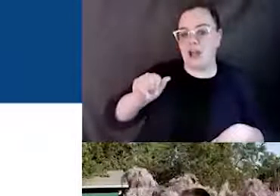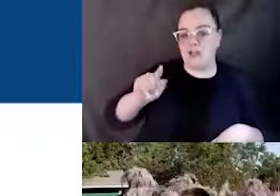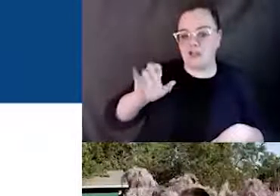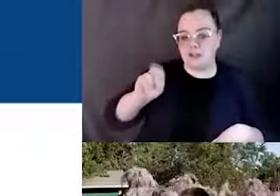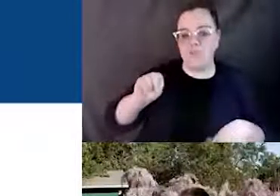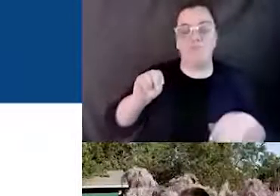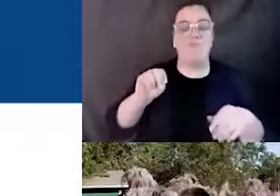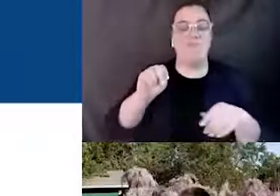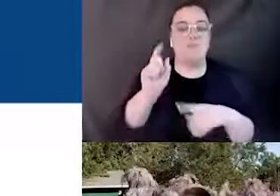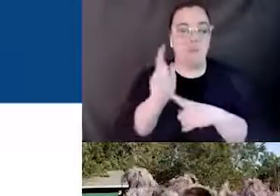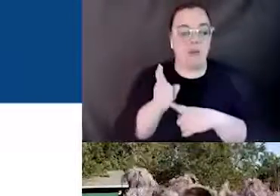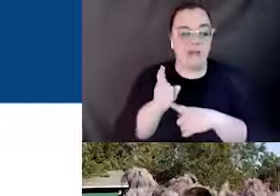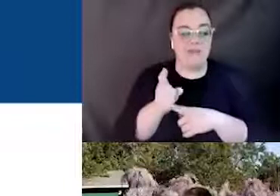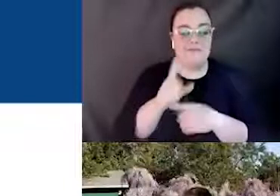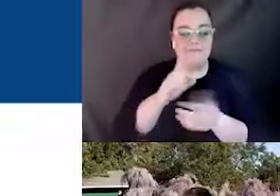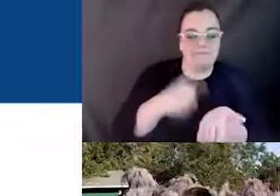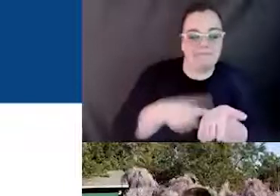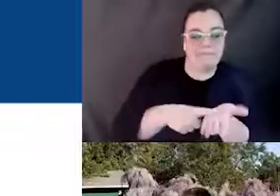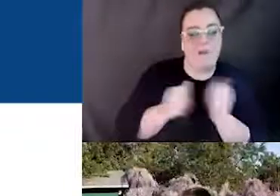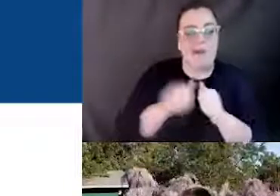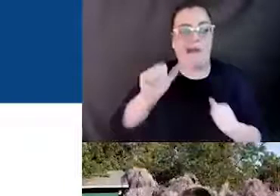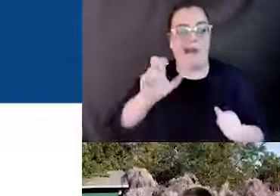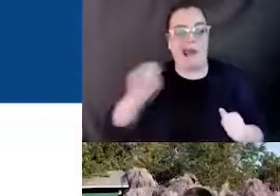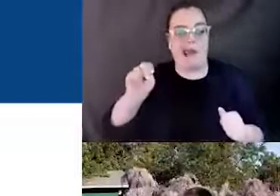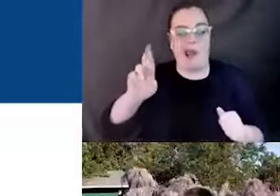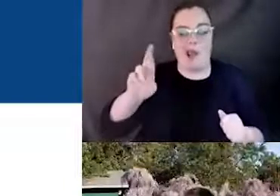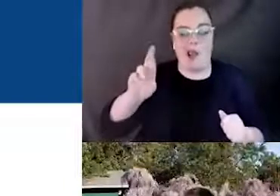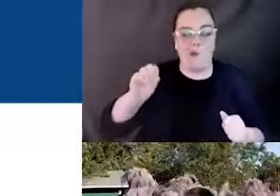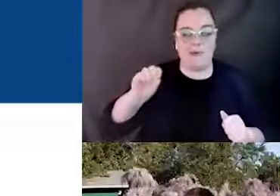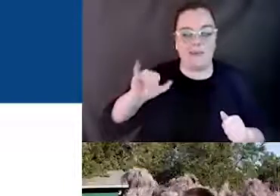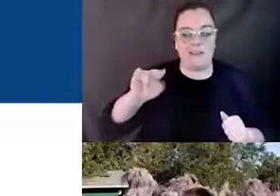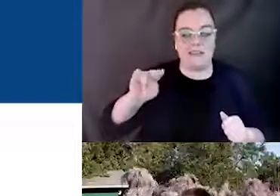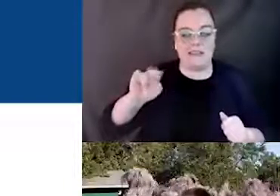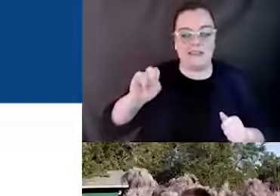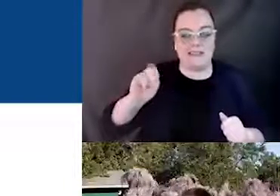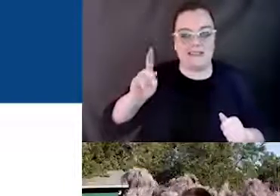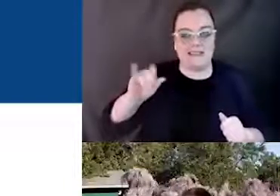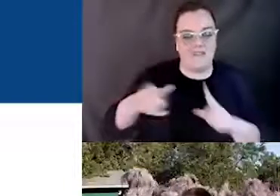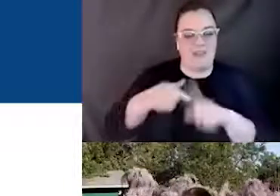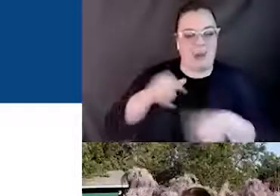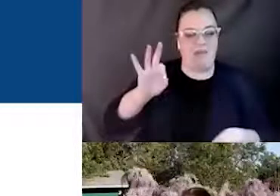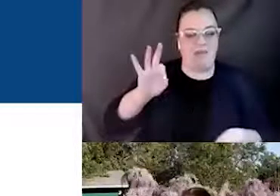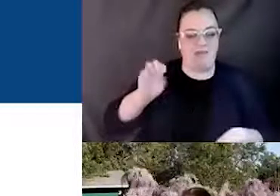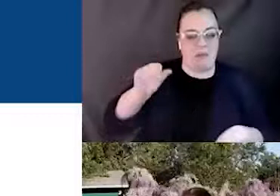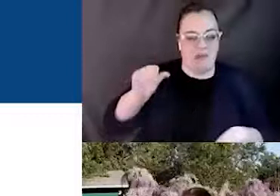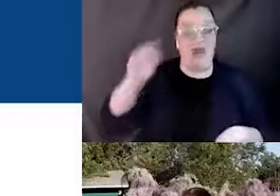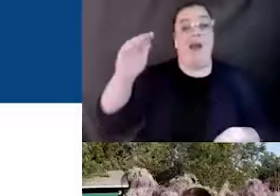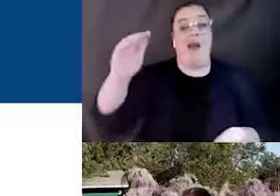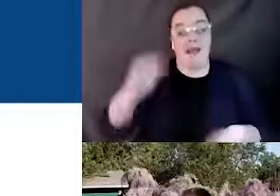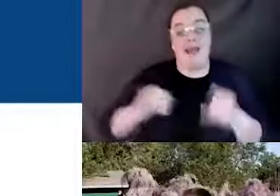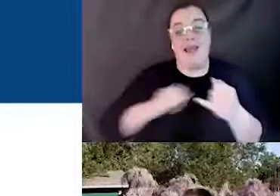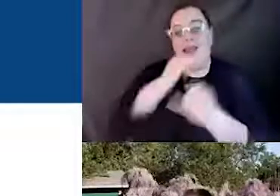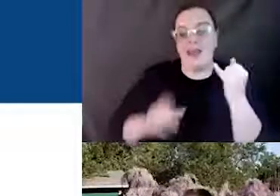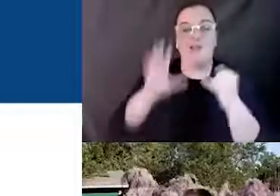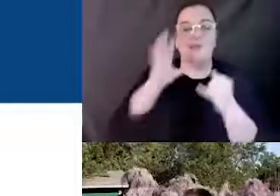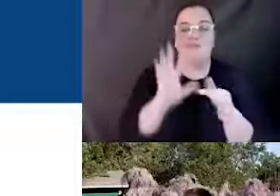from Anne Rosinski of FEMA Region 9. And of course, Annde Ewertsen, our California Earthquake